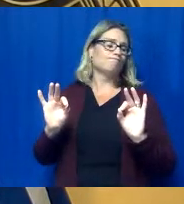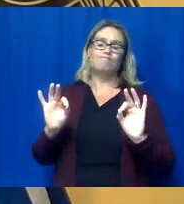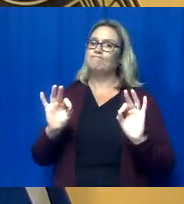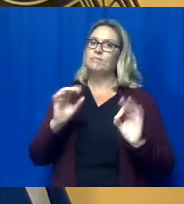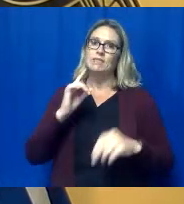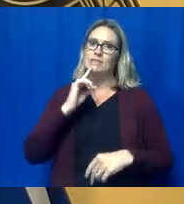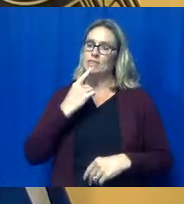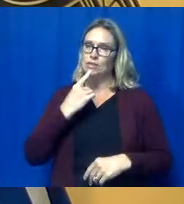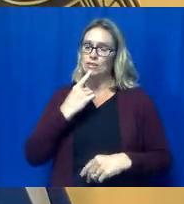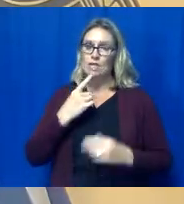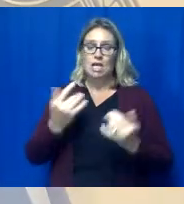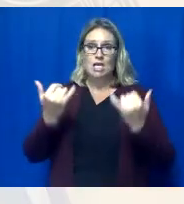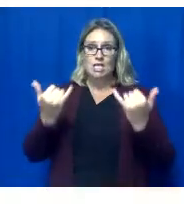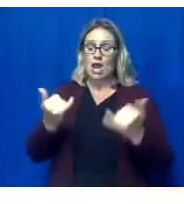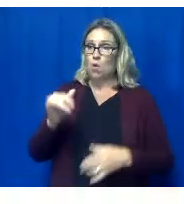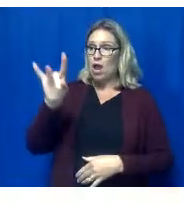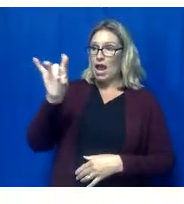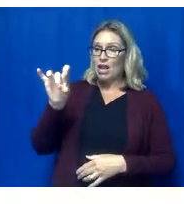here?